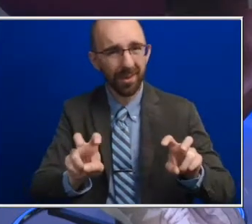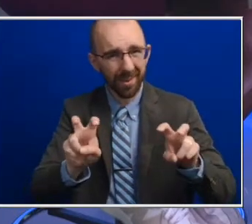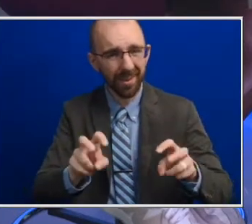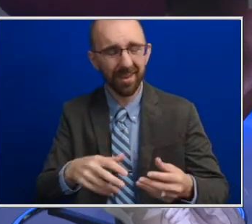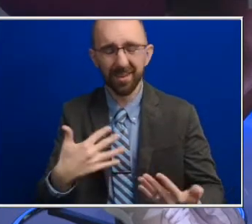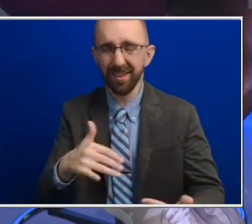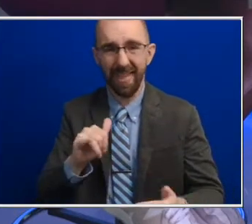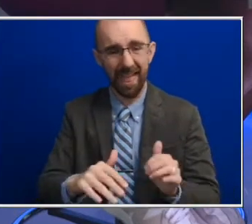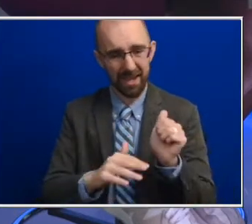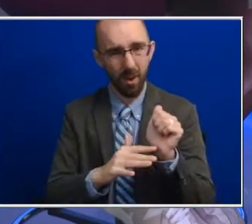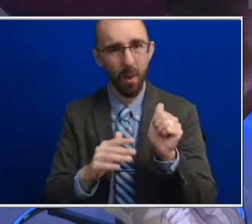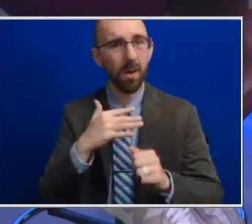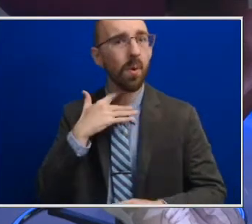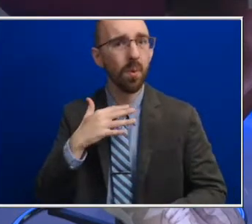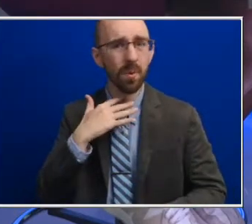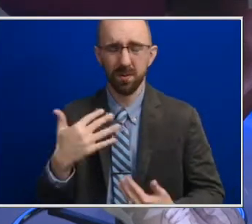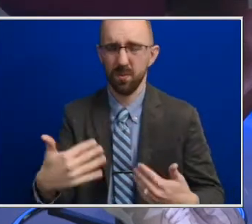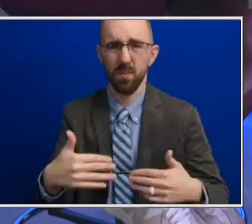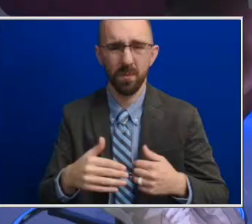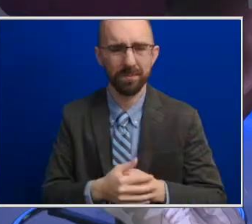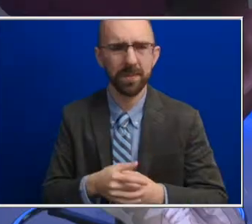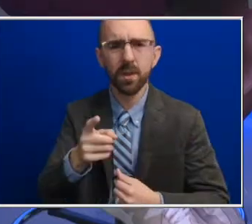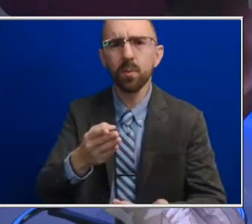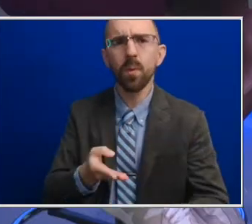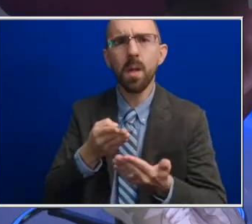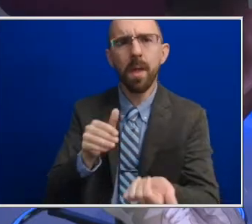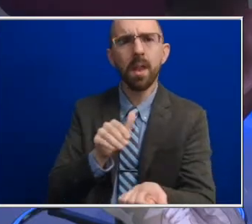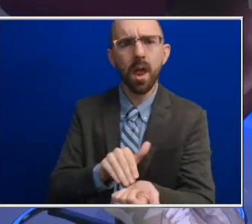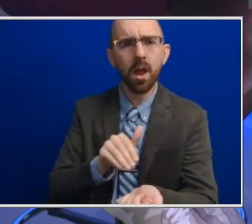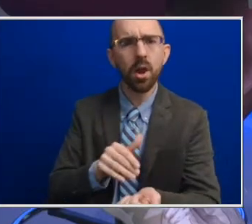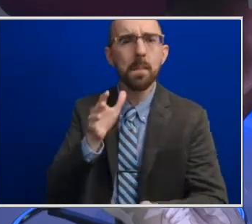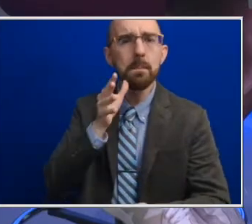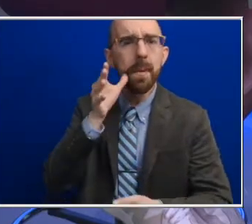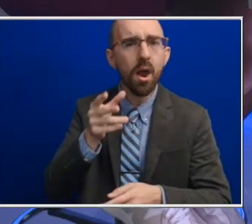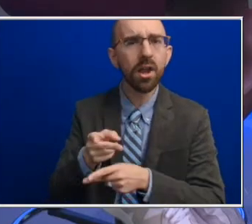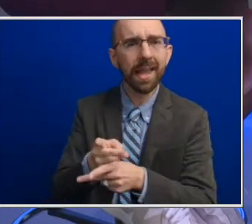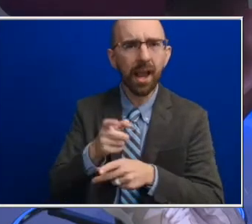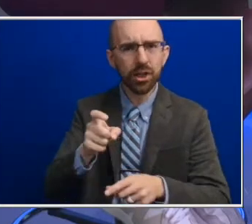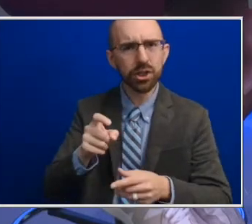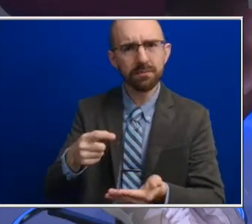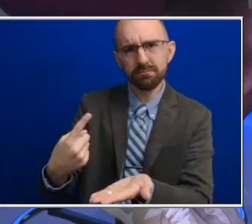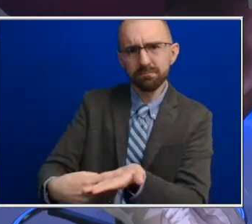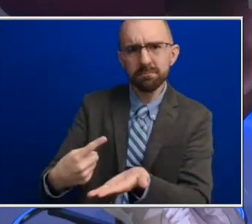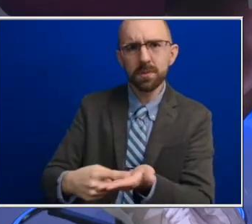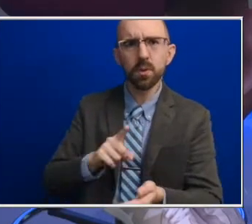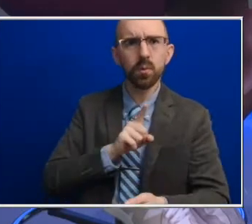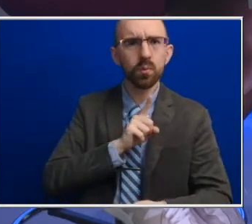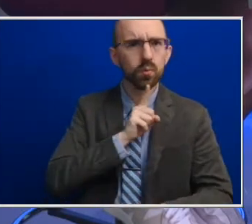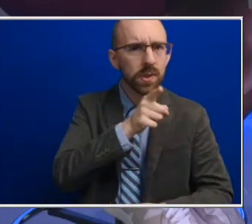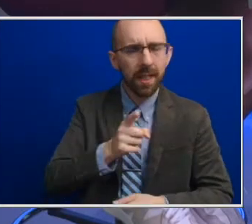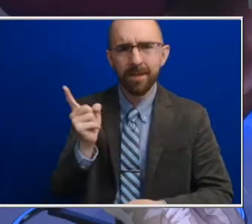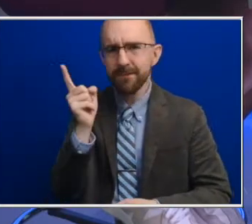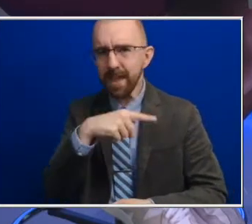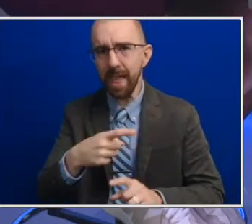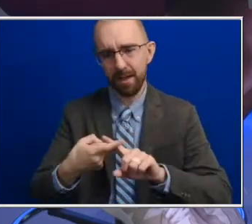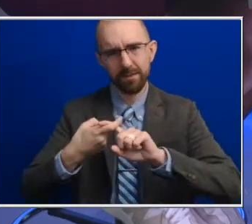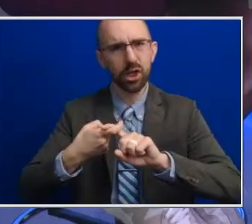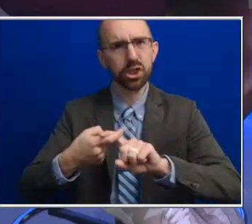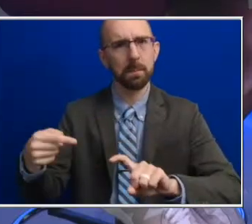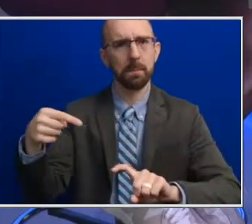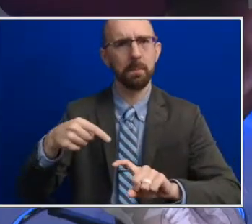first thing, Dr. Douglas, that parents or caregivers should talk to kids about is the difference between real and fake friendships. How do you start